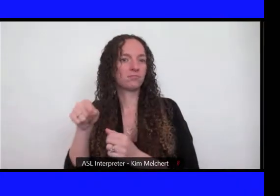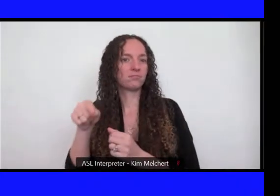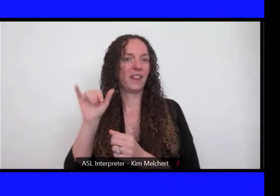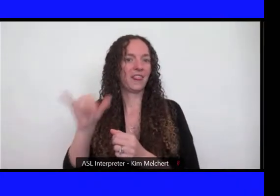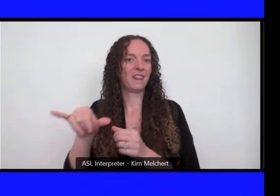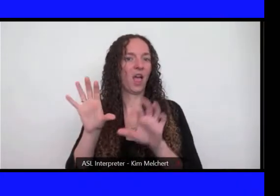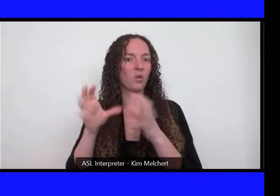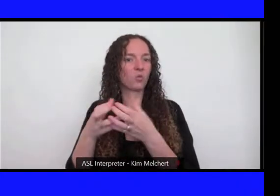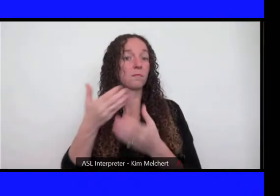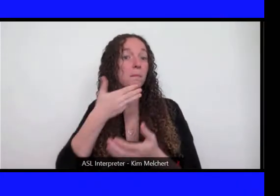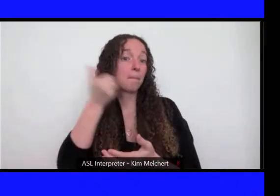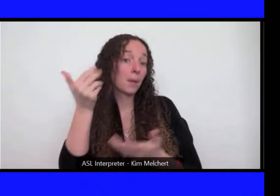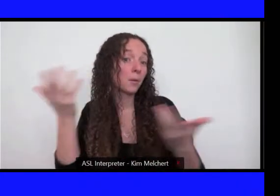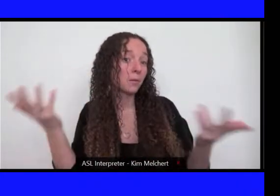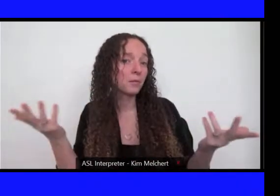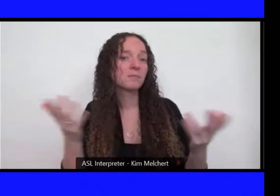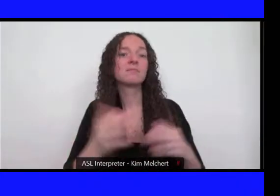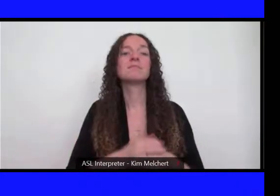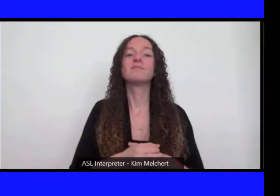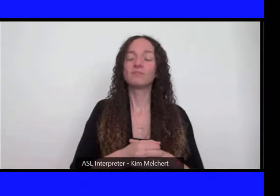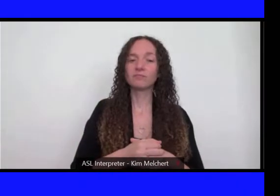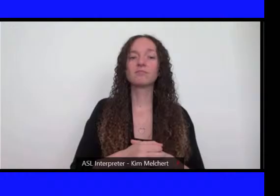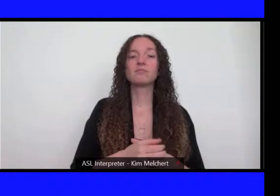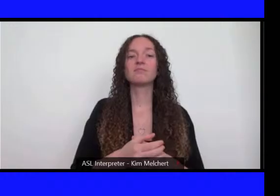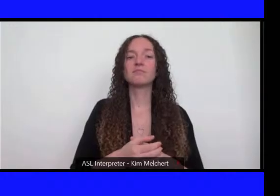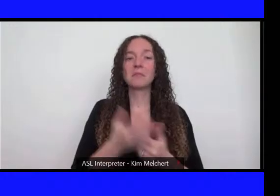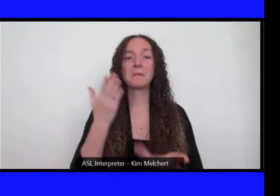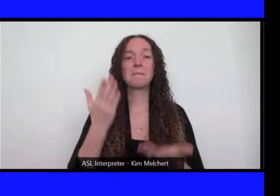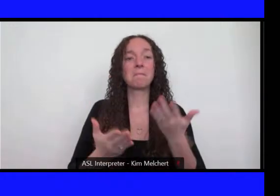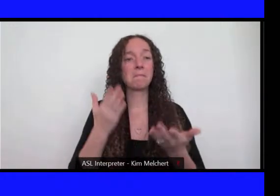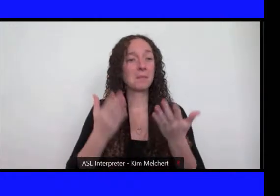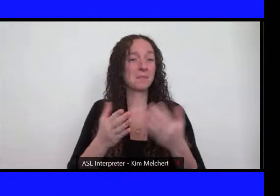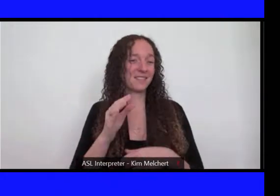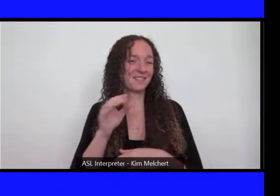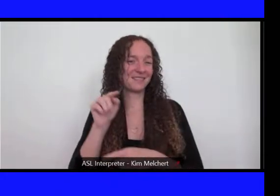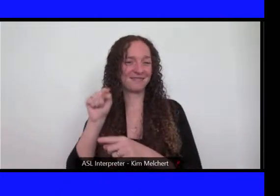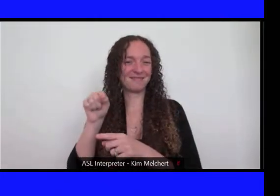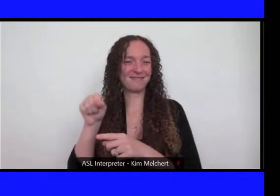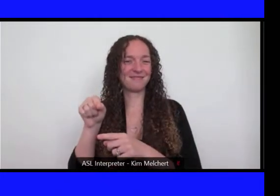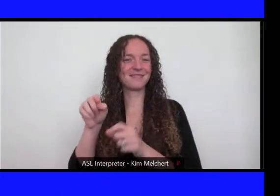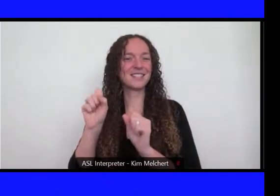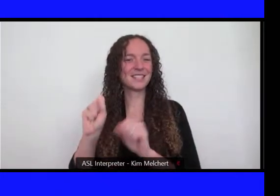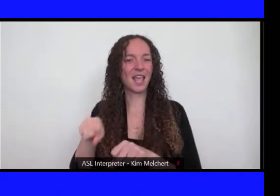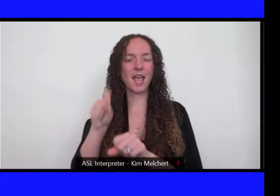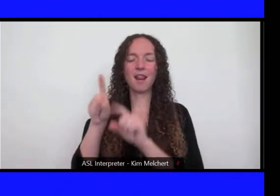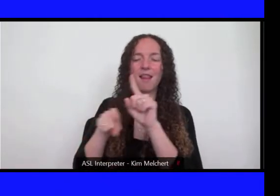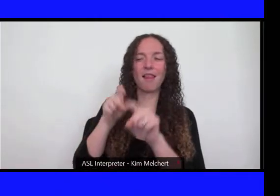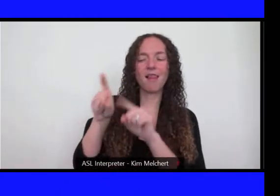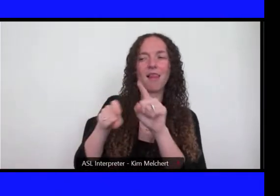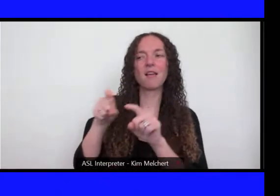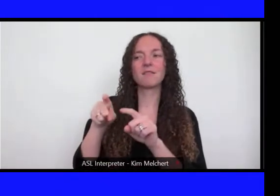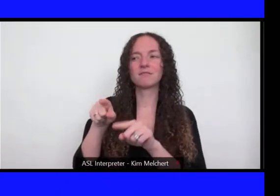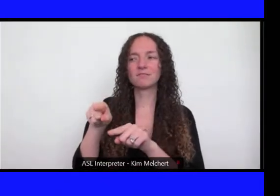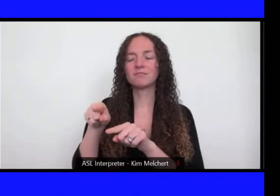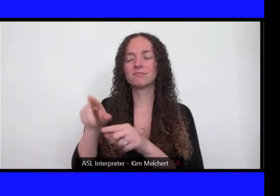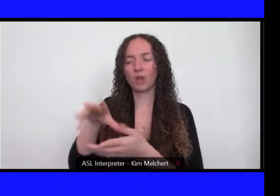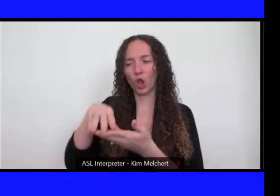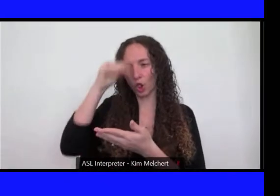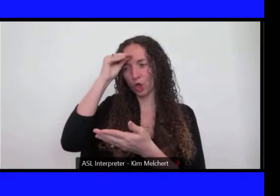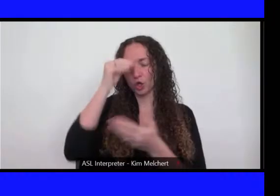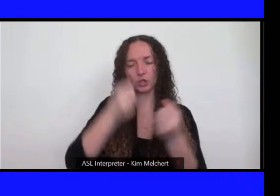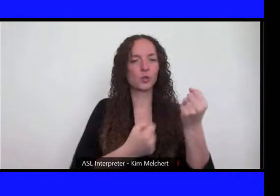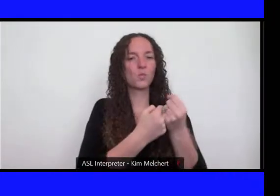devise intervention strategies that I think is quite impressive. So I just want to again thank Dr. Davis,